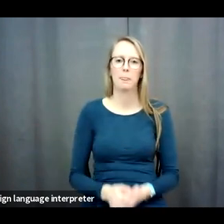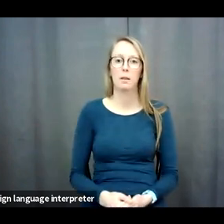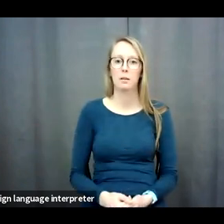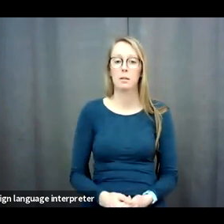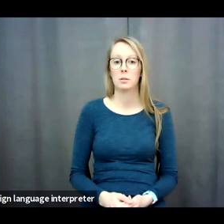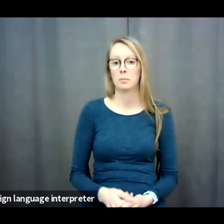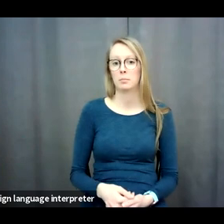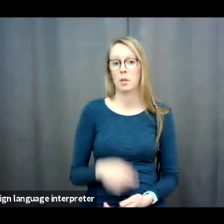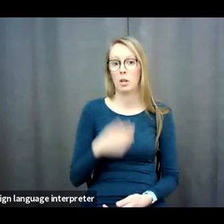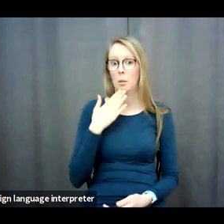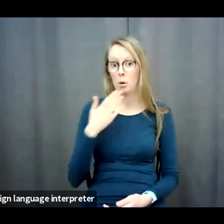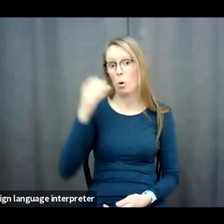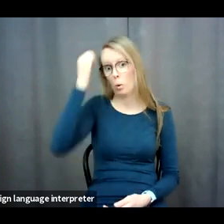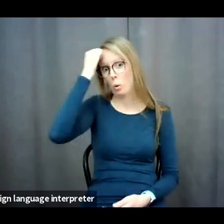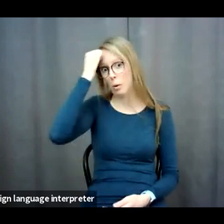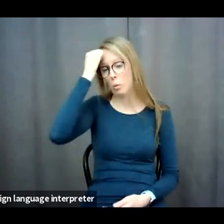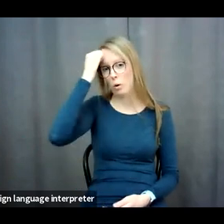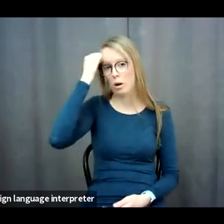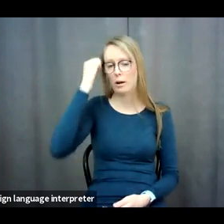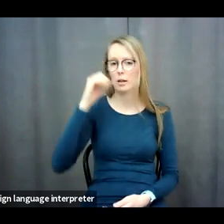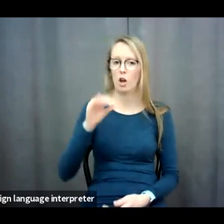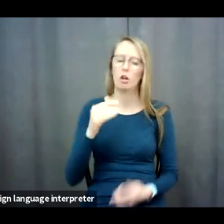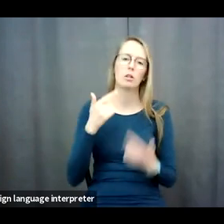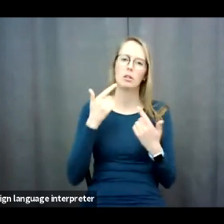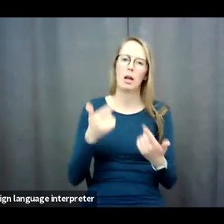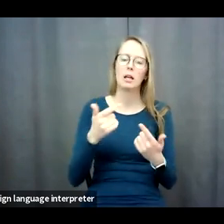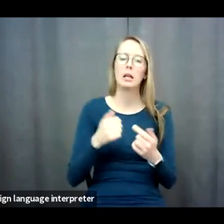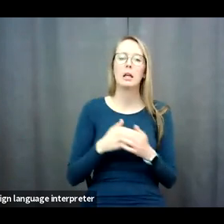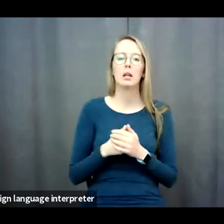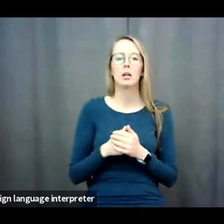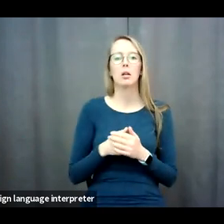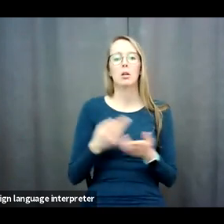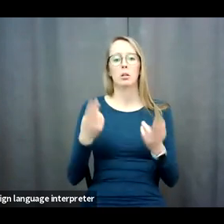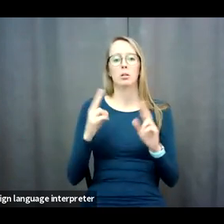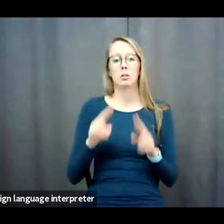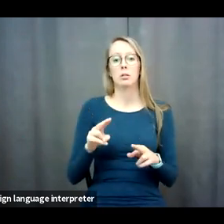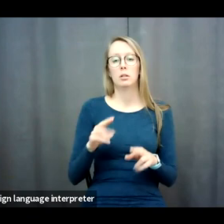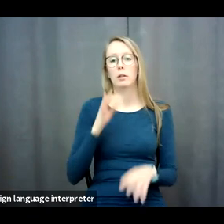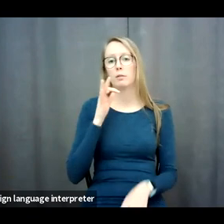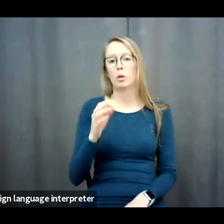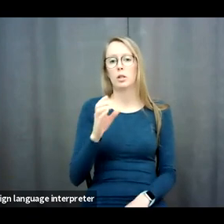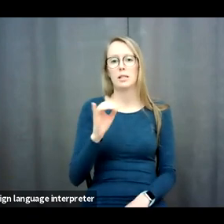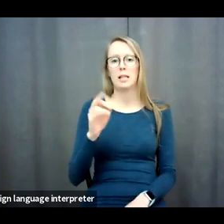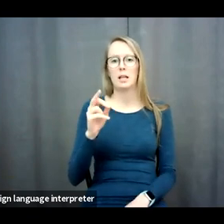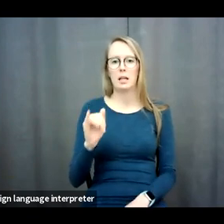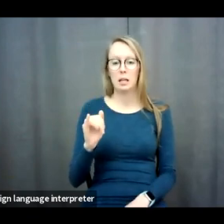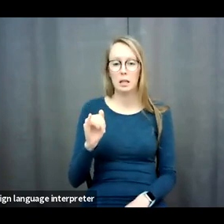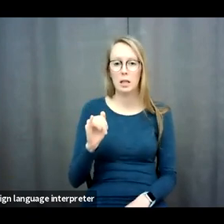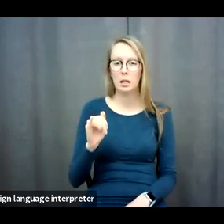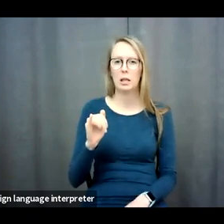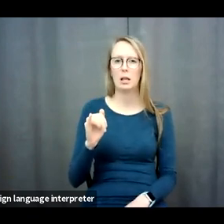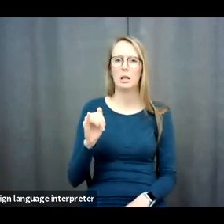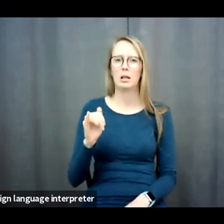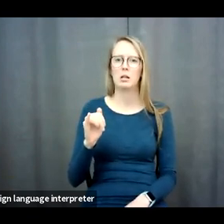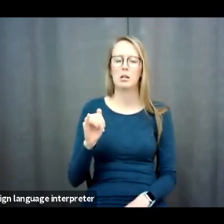good thing to take with us from this webinar. Thank you, Eivind. And then we will move on to Siri Morawski.